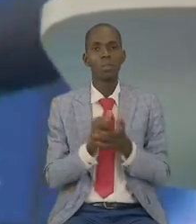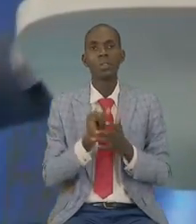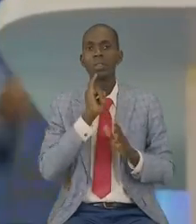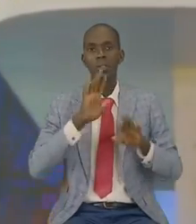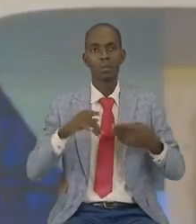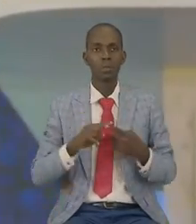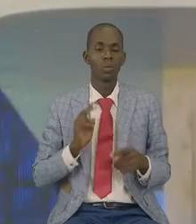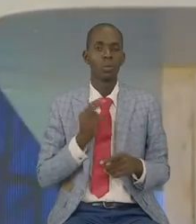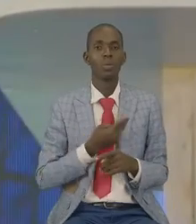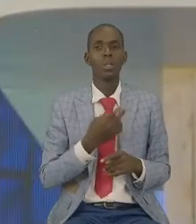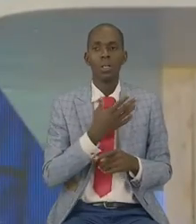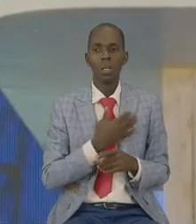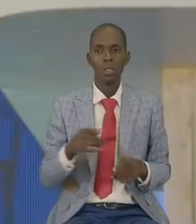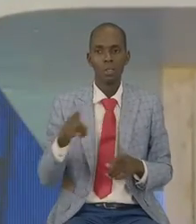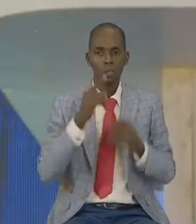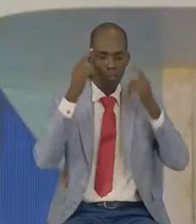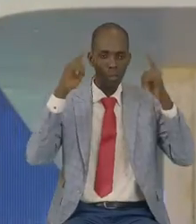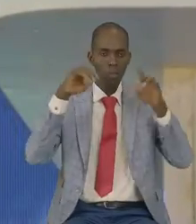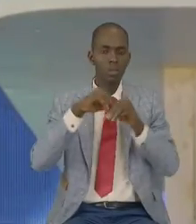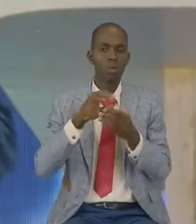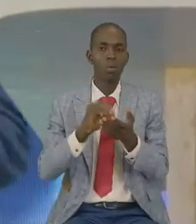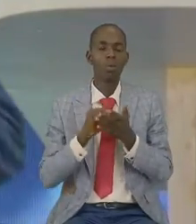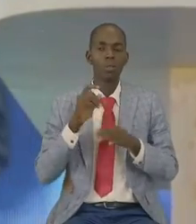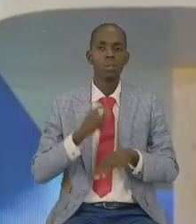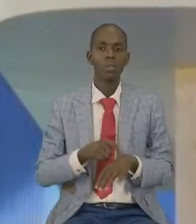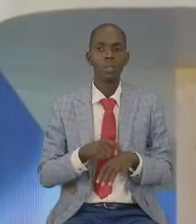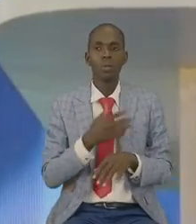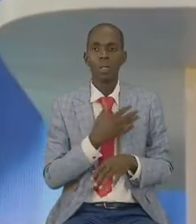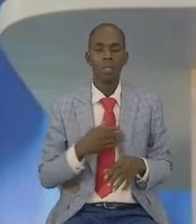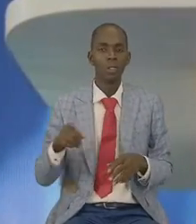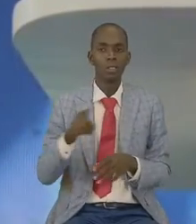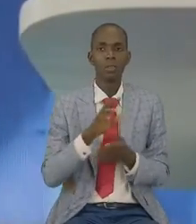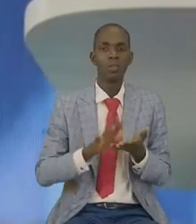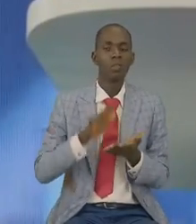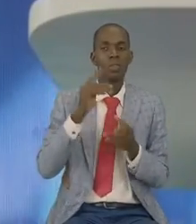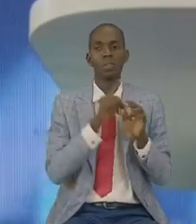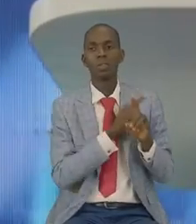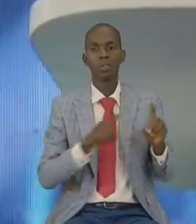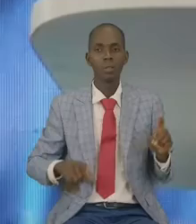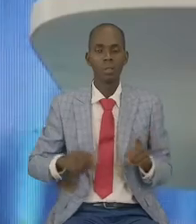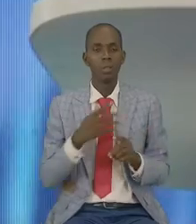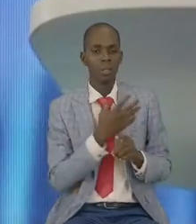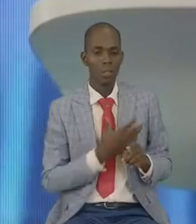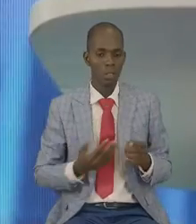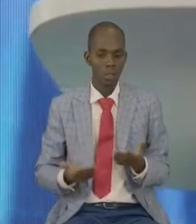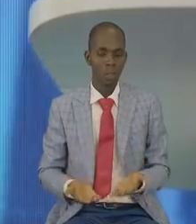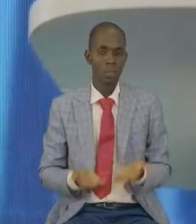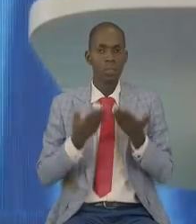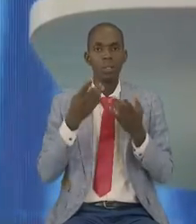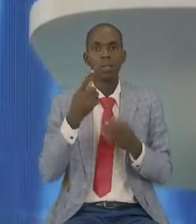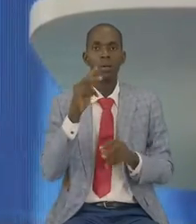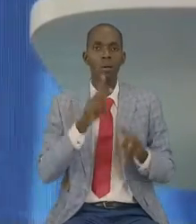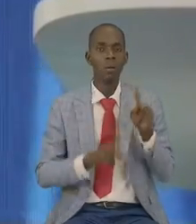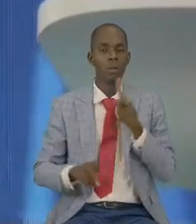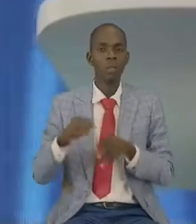and they succeeded in their own time, and they glorified the Lord and uplifted the people